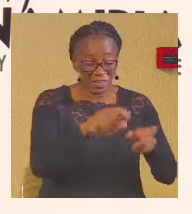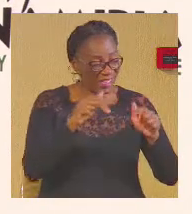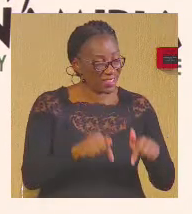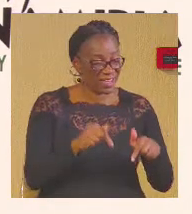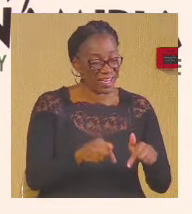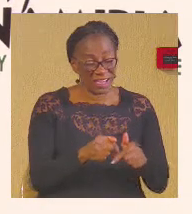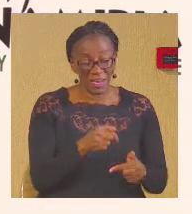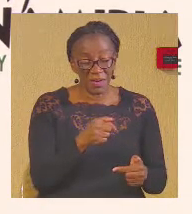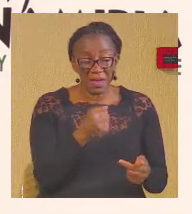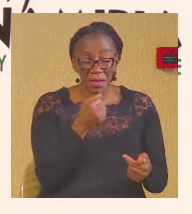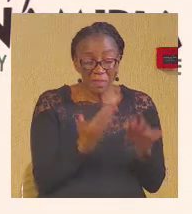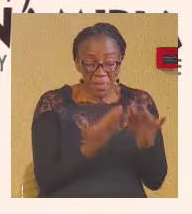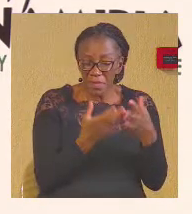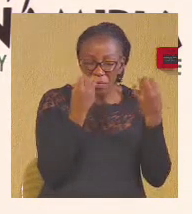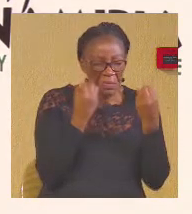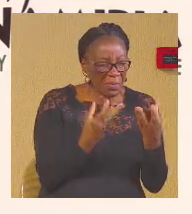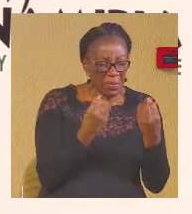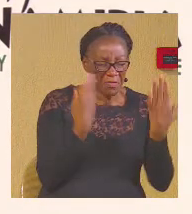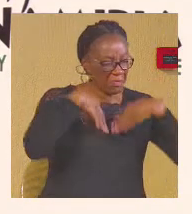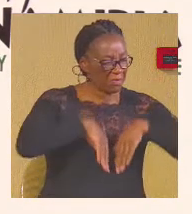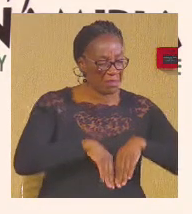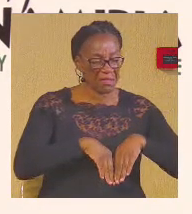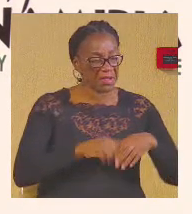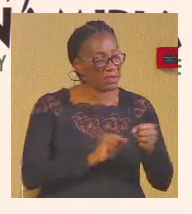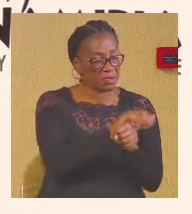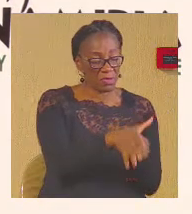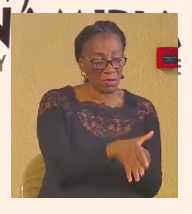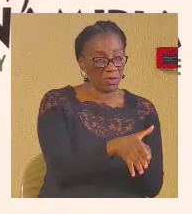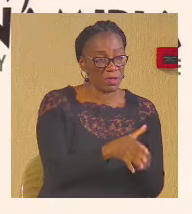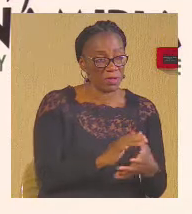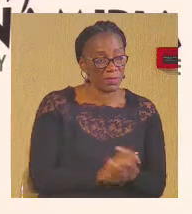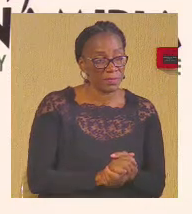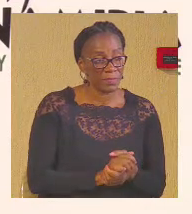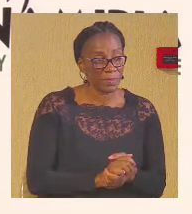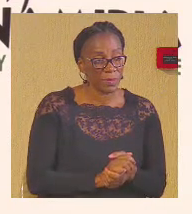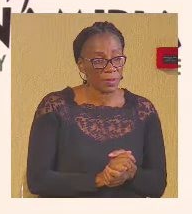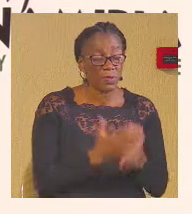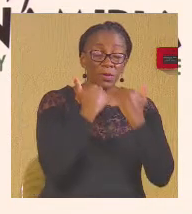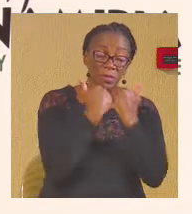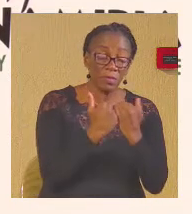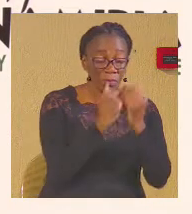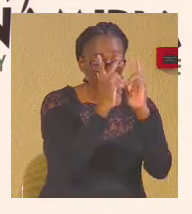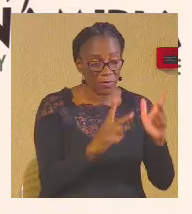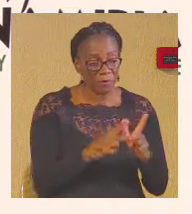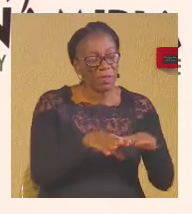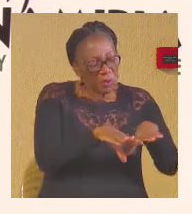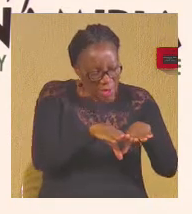came out, the positive test came out on the 14th of March. And up to about the